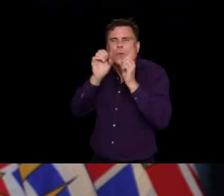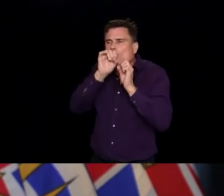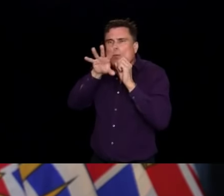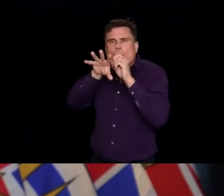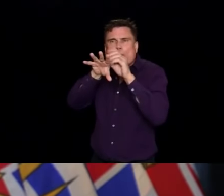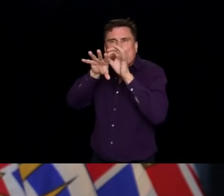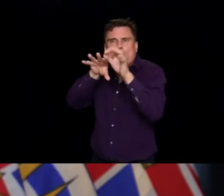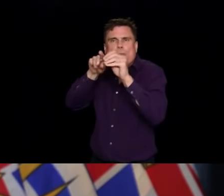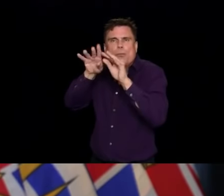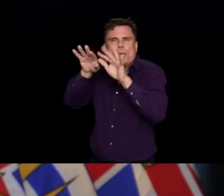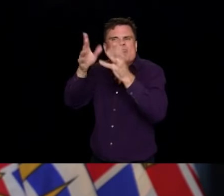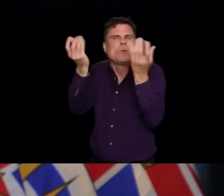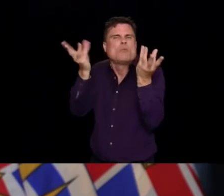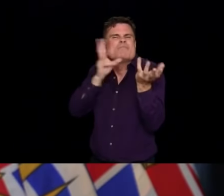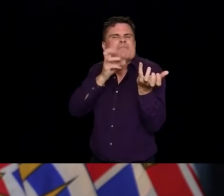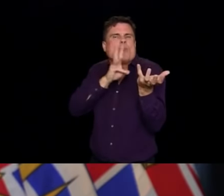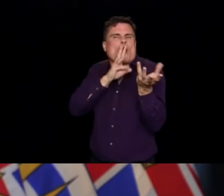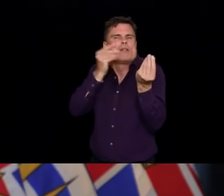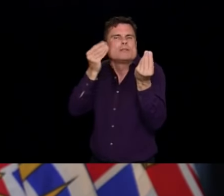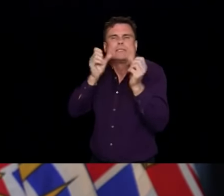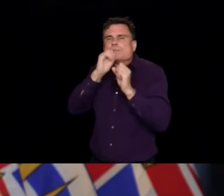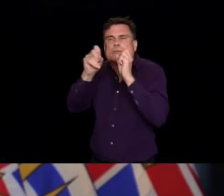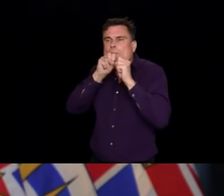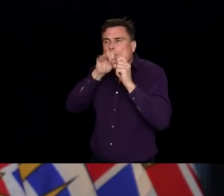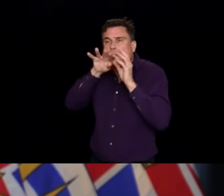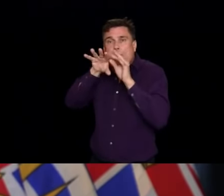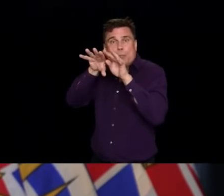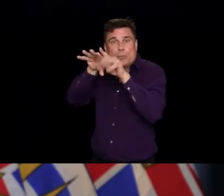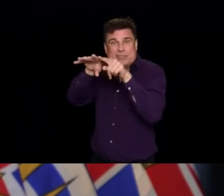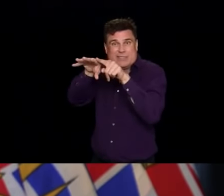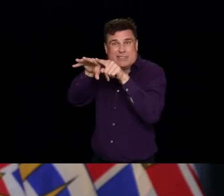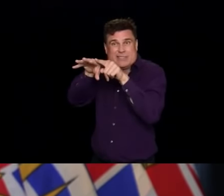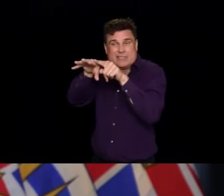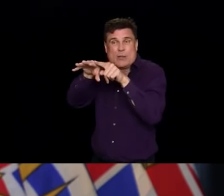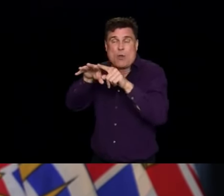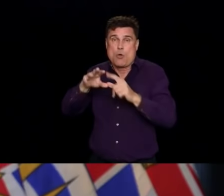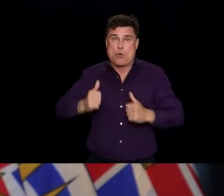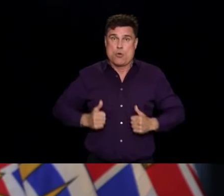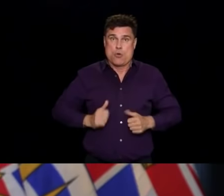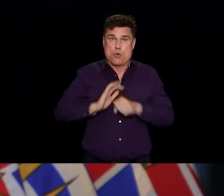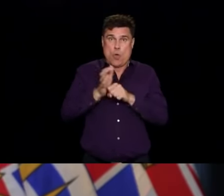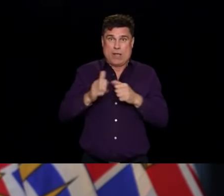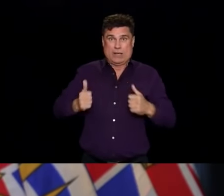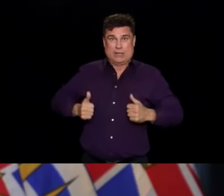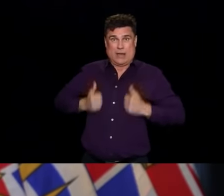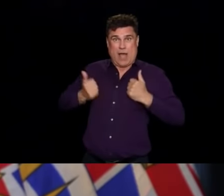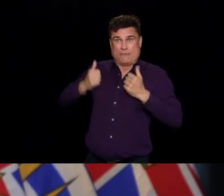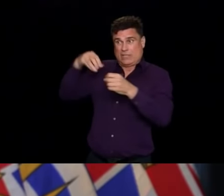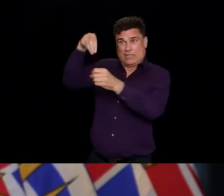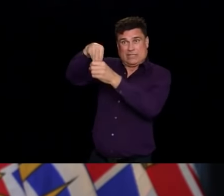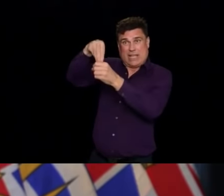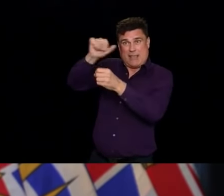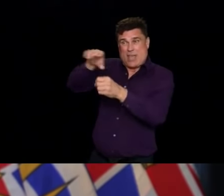I'm close to you, or the larger droplets that tend to fall out more readily. And how much of it do I breathe